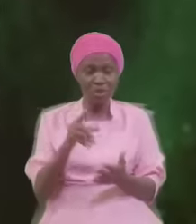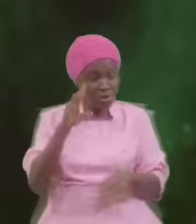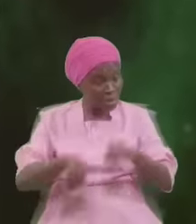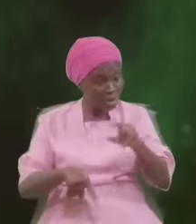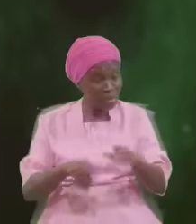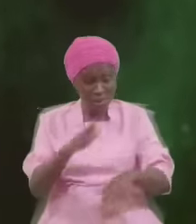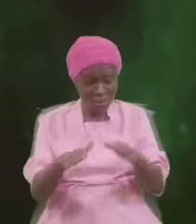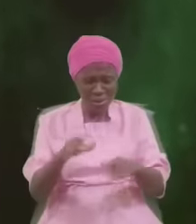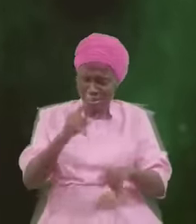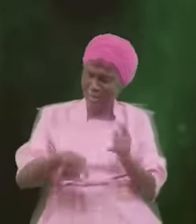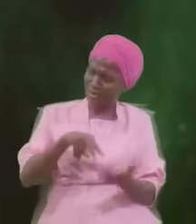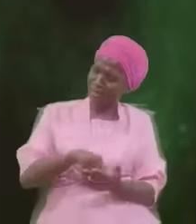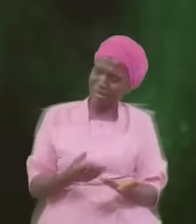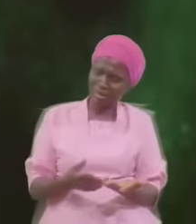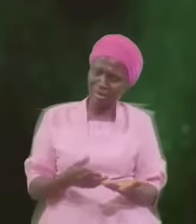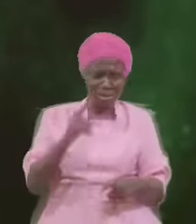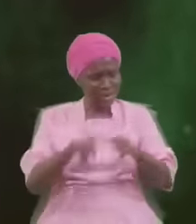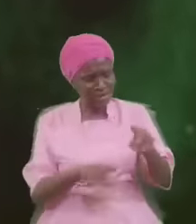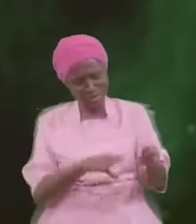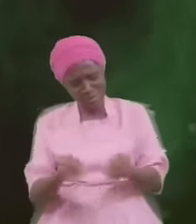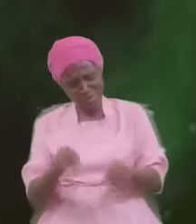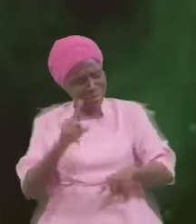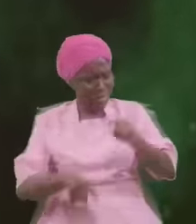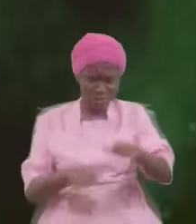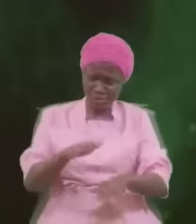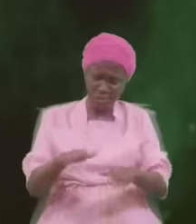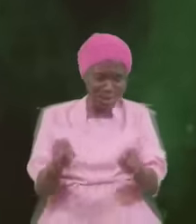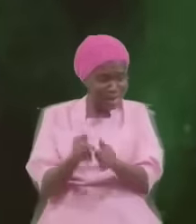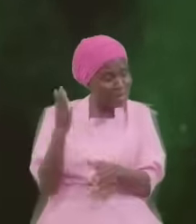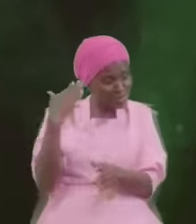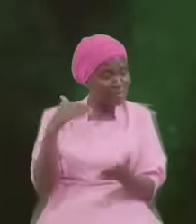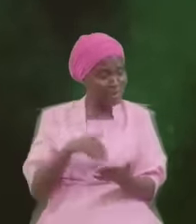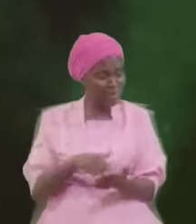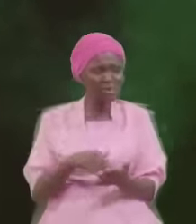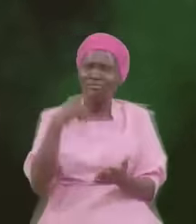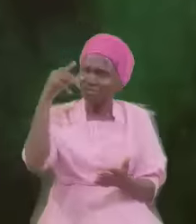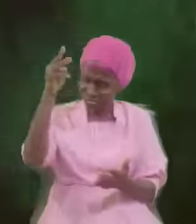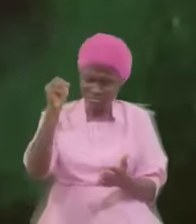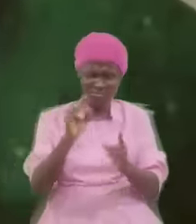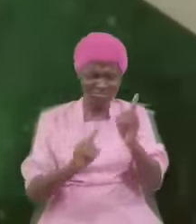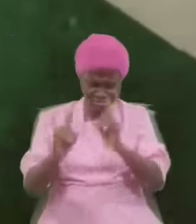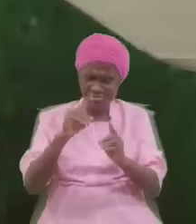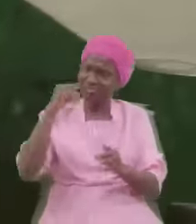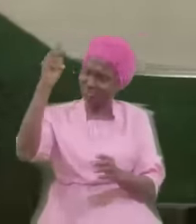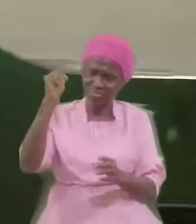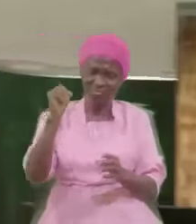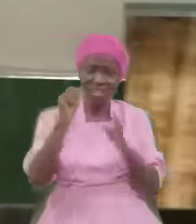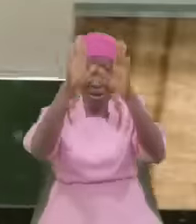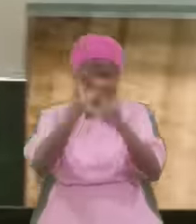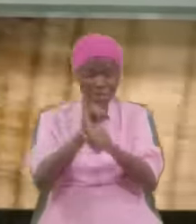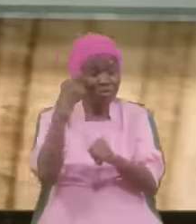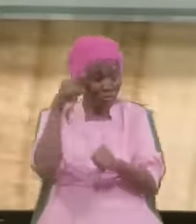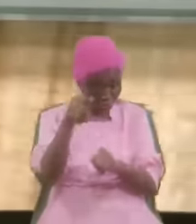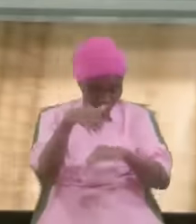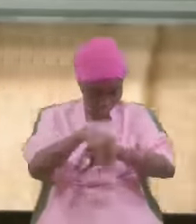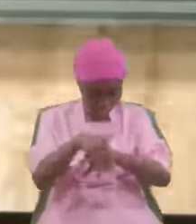you cannot stand, you cannot move like you used to move. Tell him, miracle for you tonight.